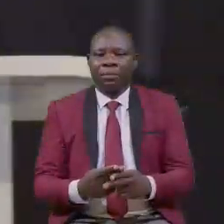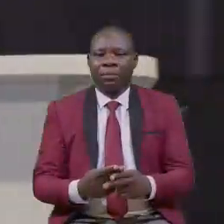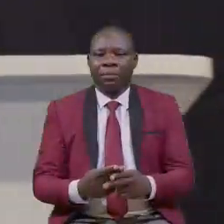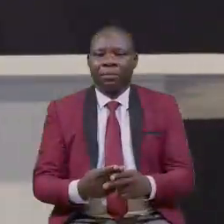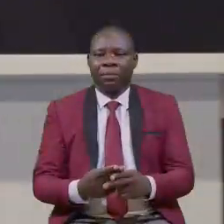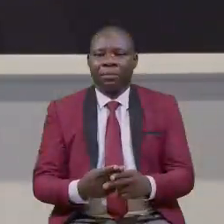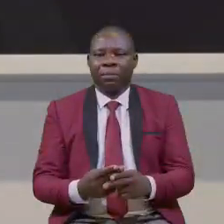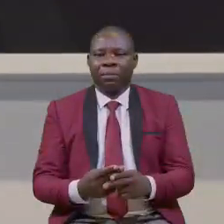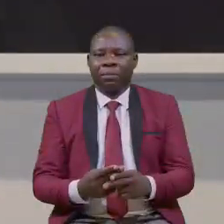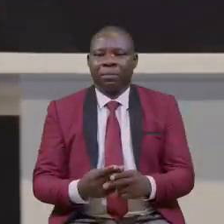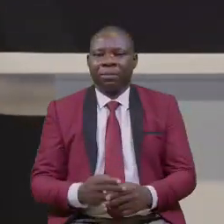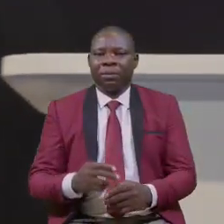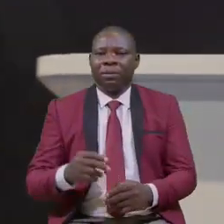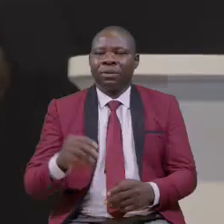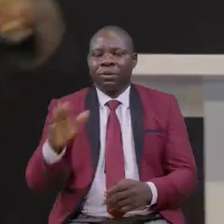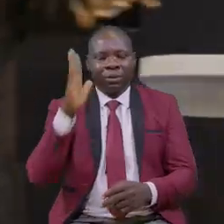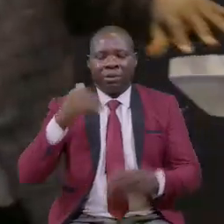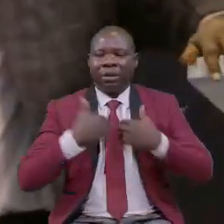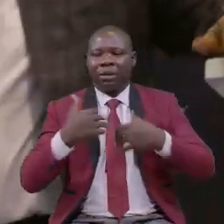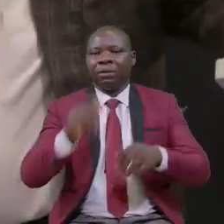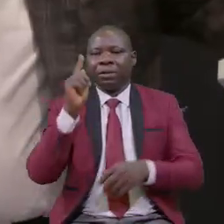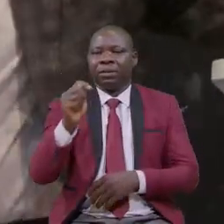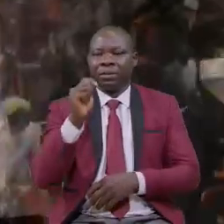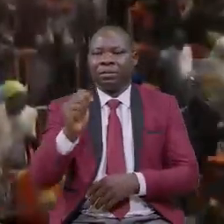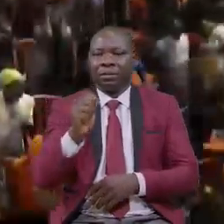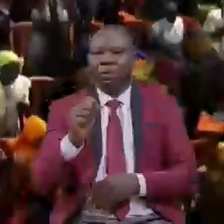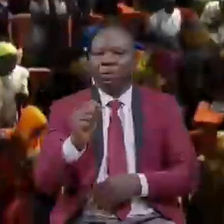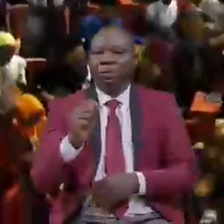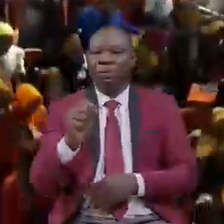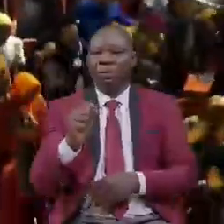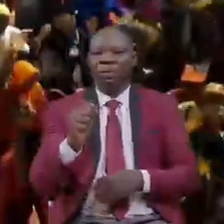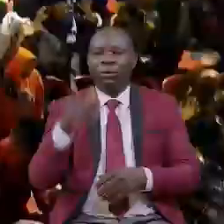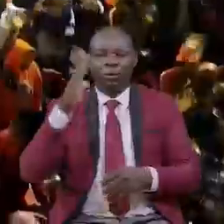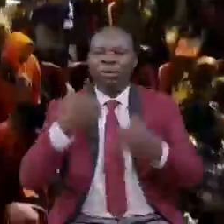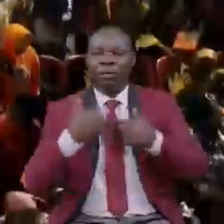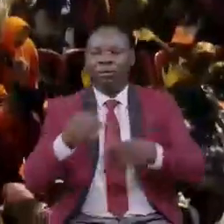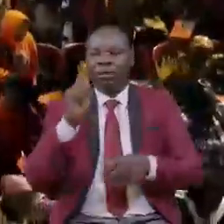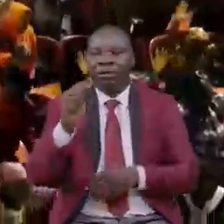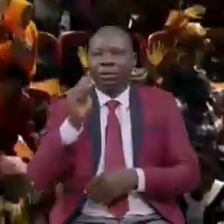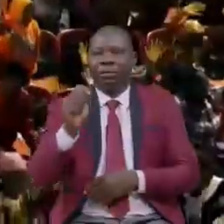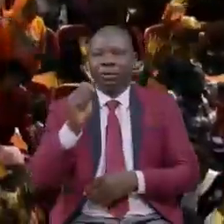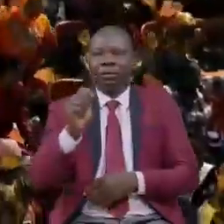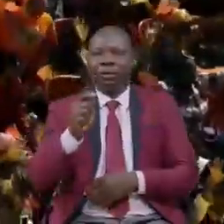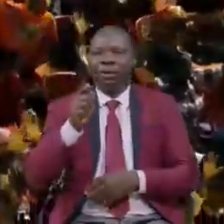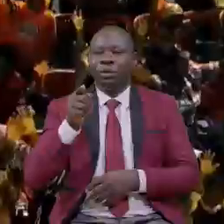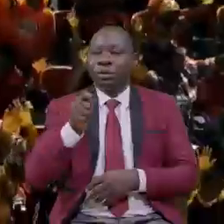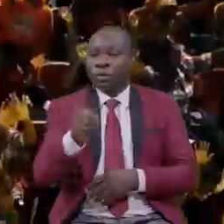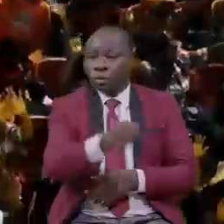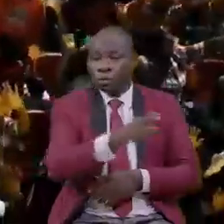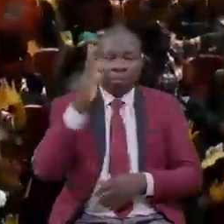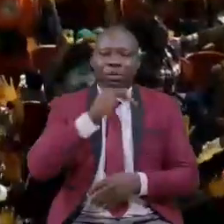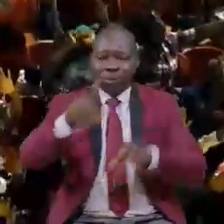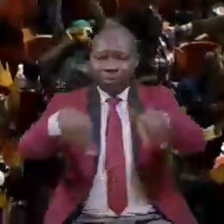You will have a testimony. Where are you? You'll have a testimony. You will not go